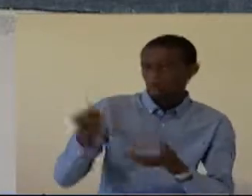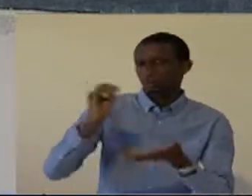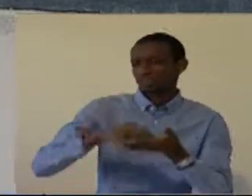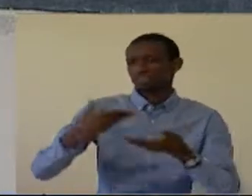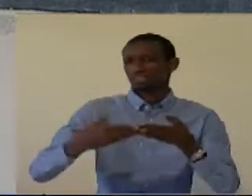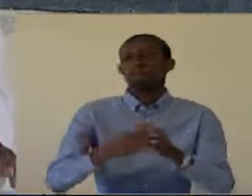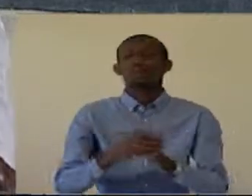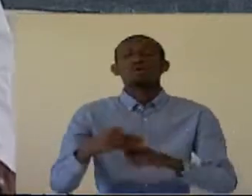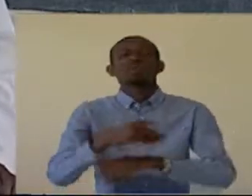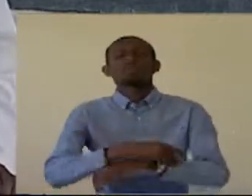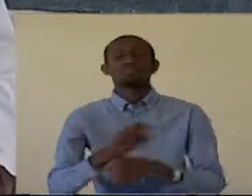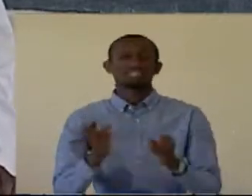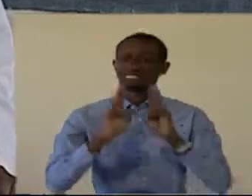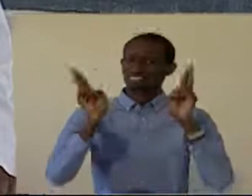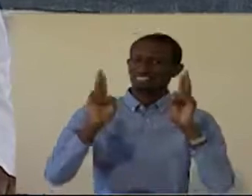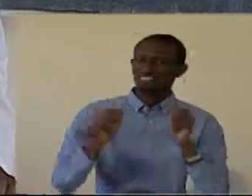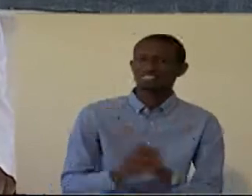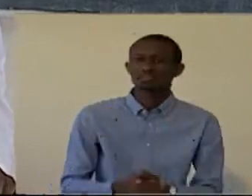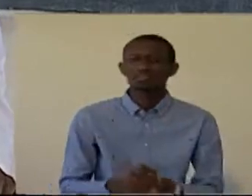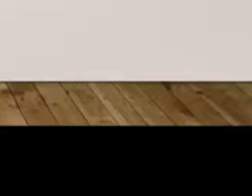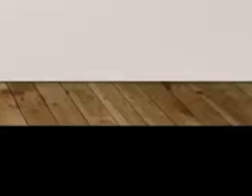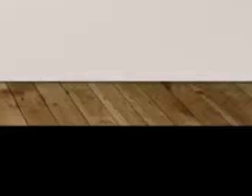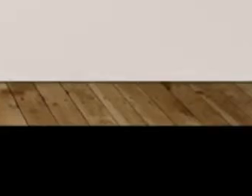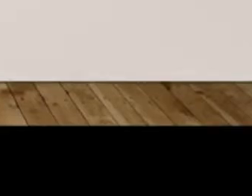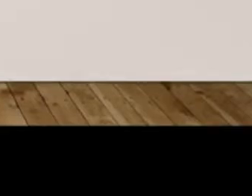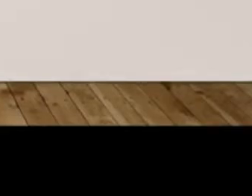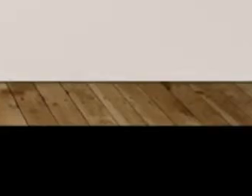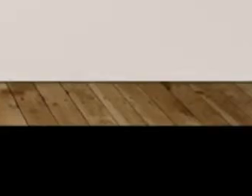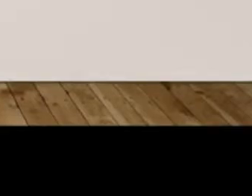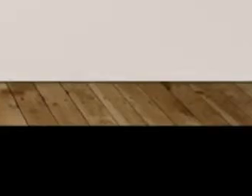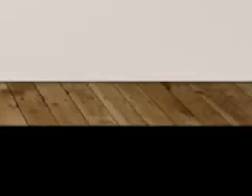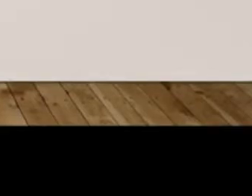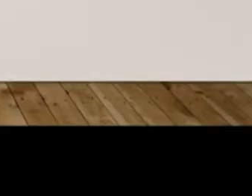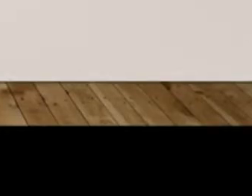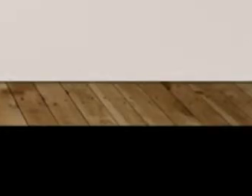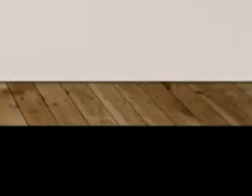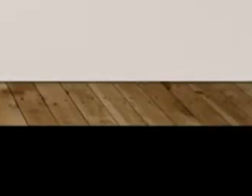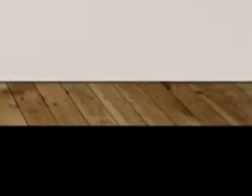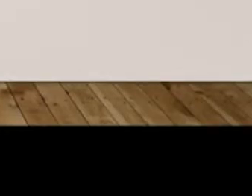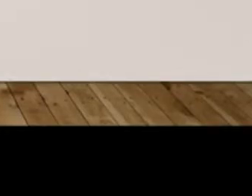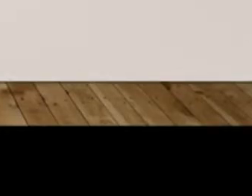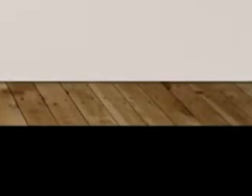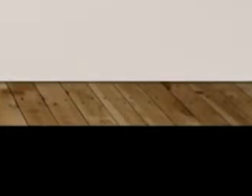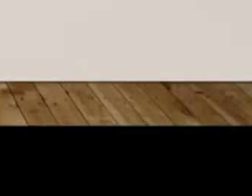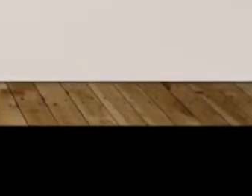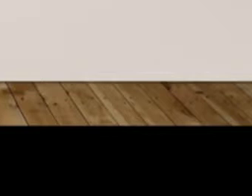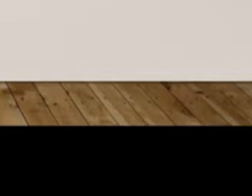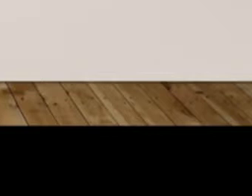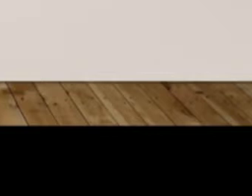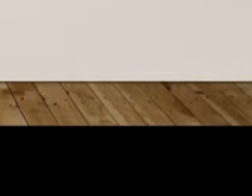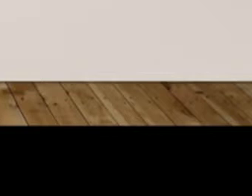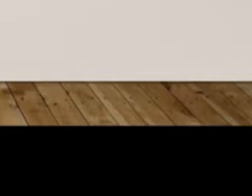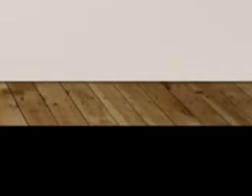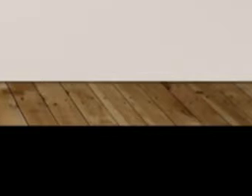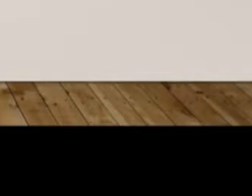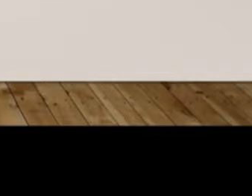day. And today we will look at the reduction reactions and